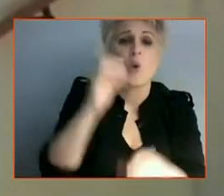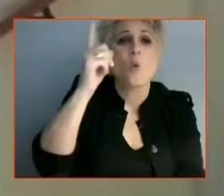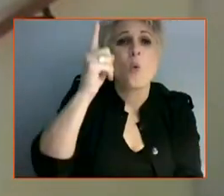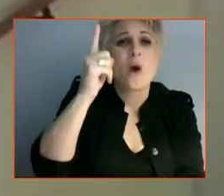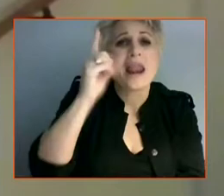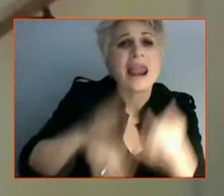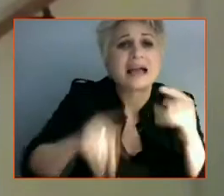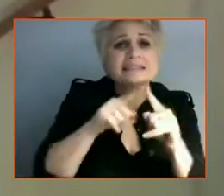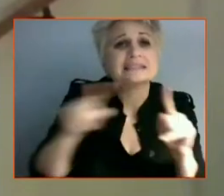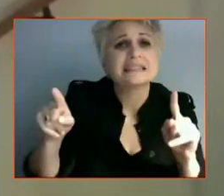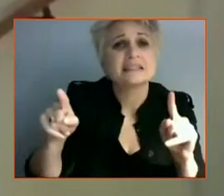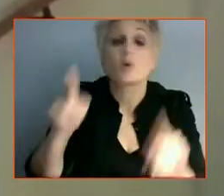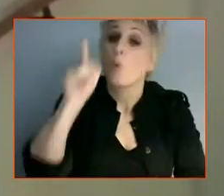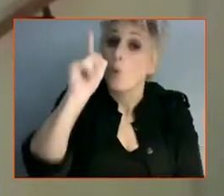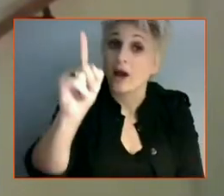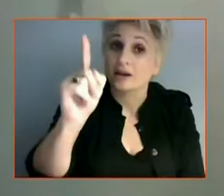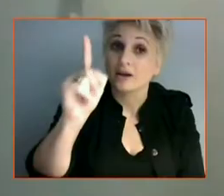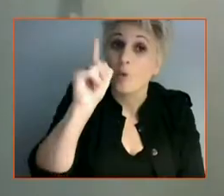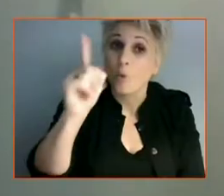sentence?